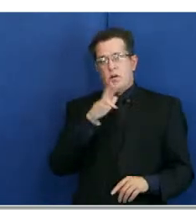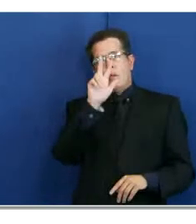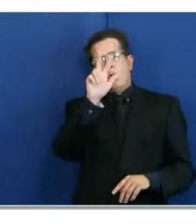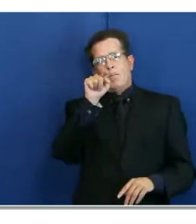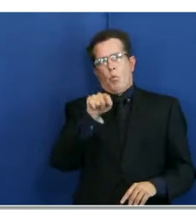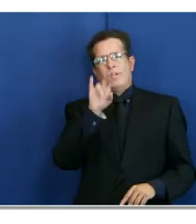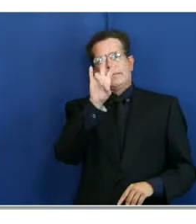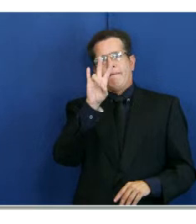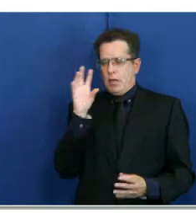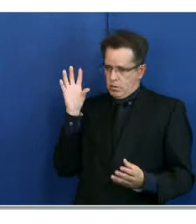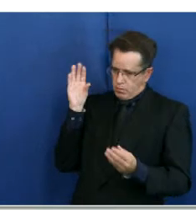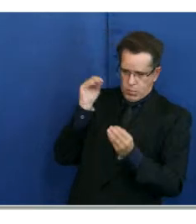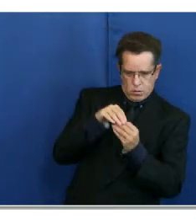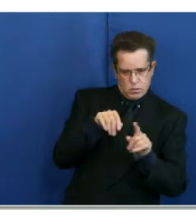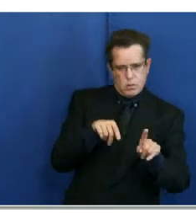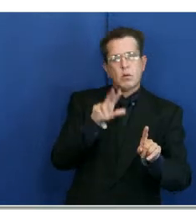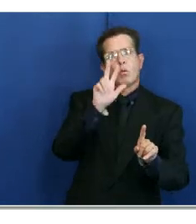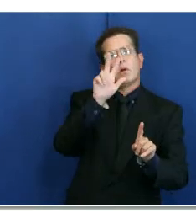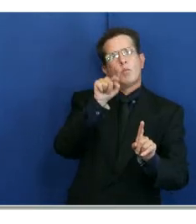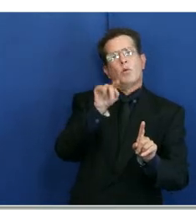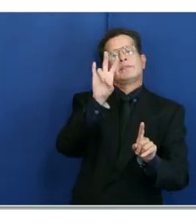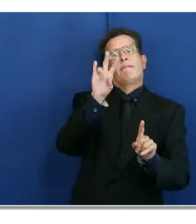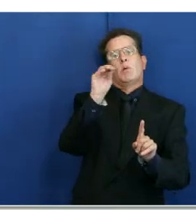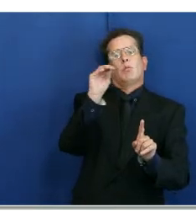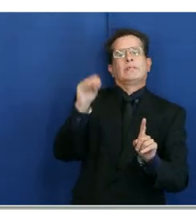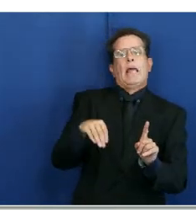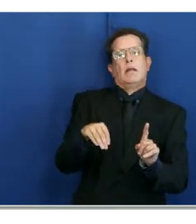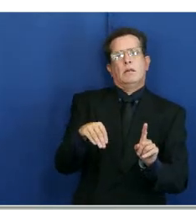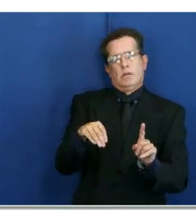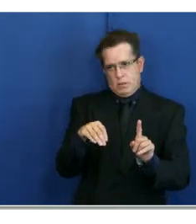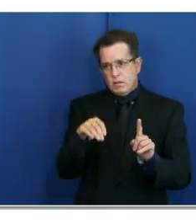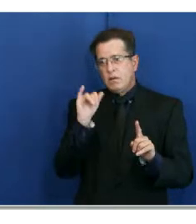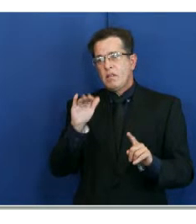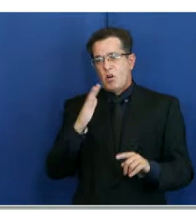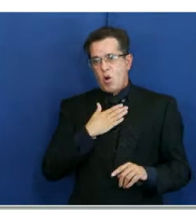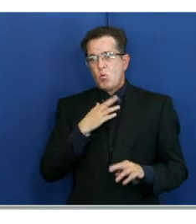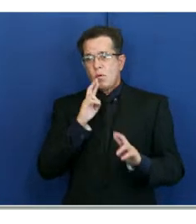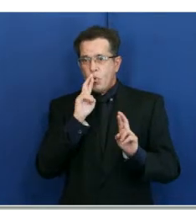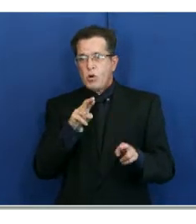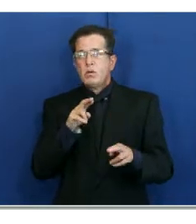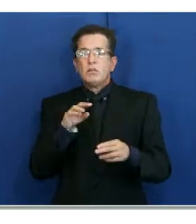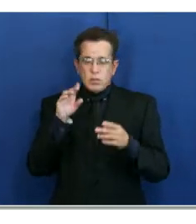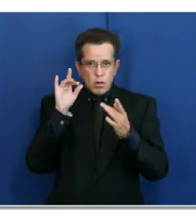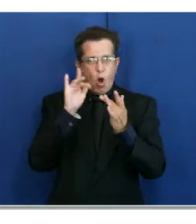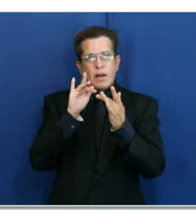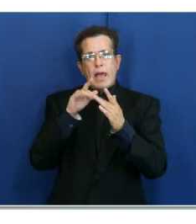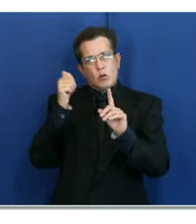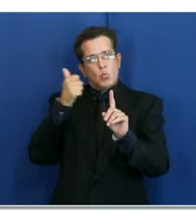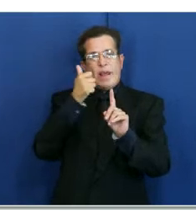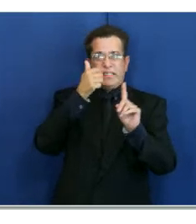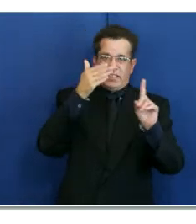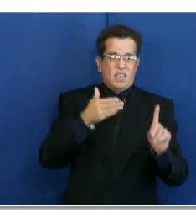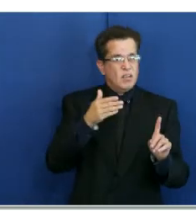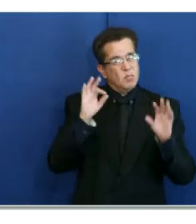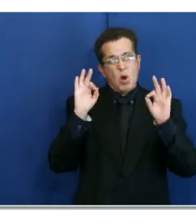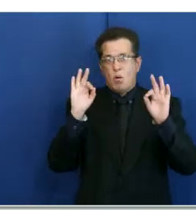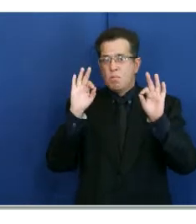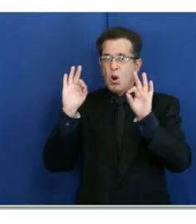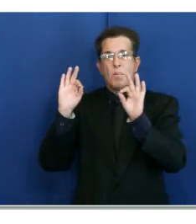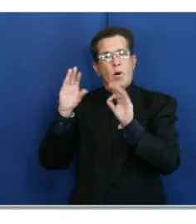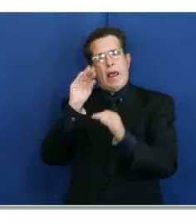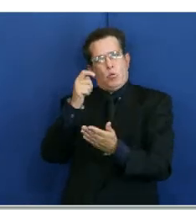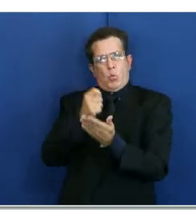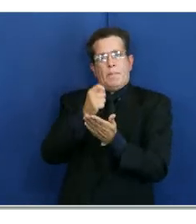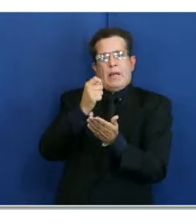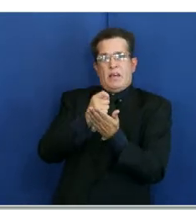3.7 and 830,000 total tests reported. Contact tracing and case investigations are doing well, as is treatment.